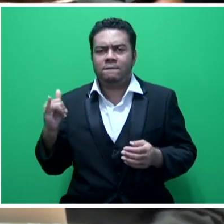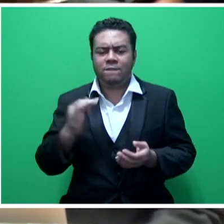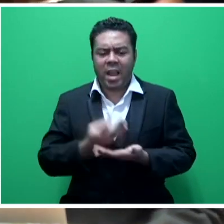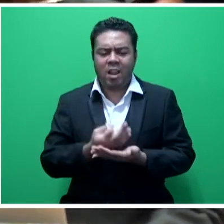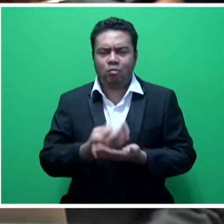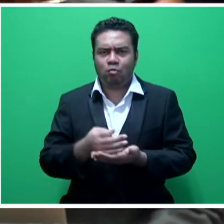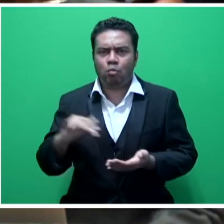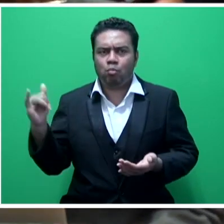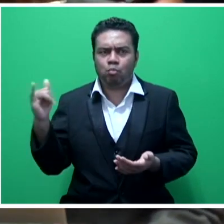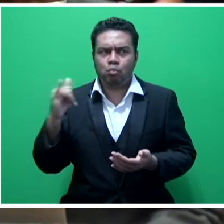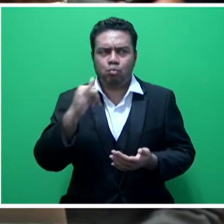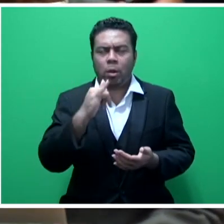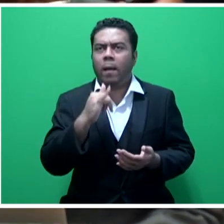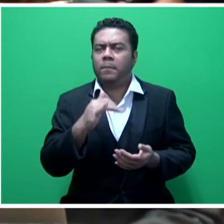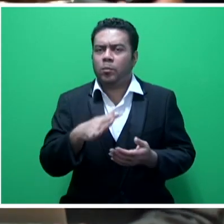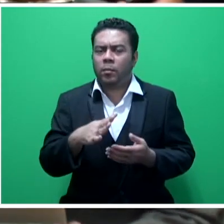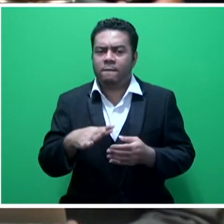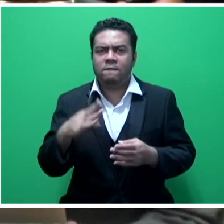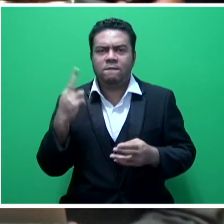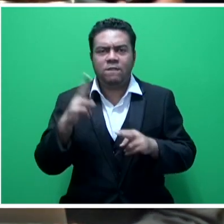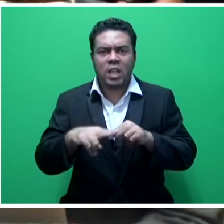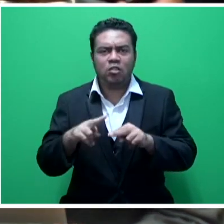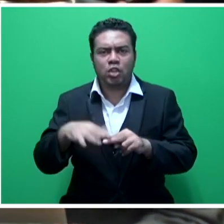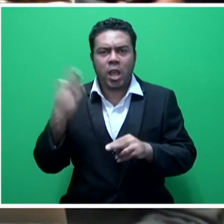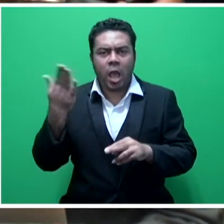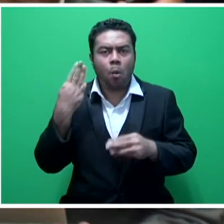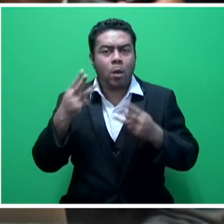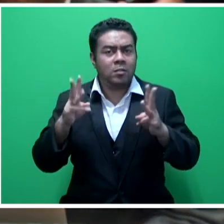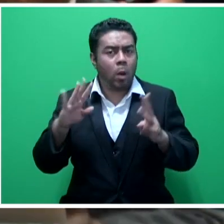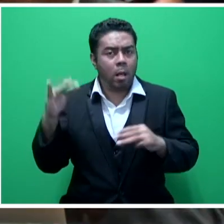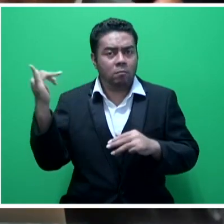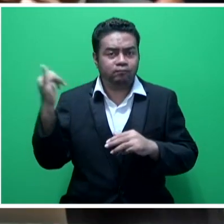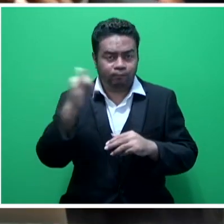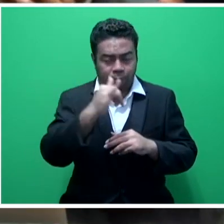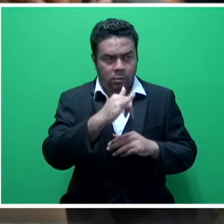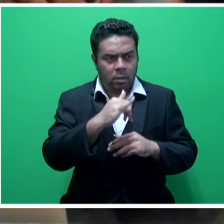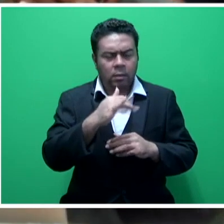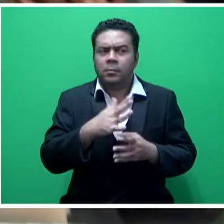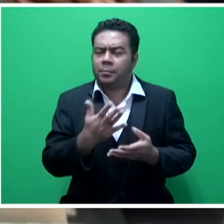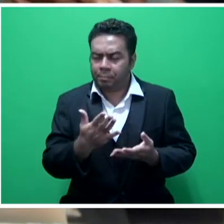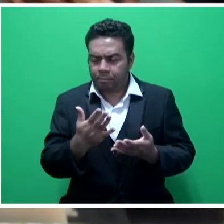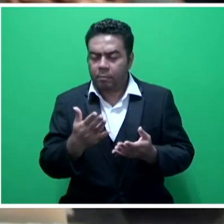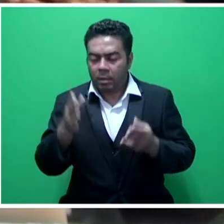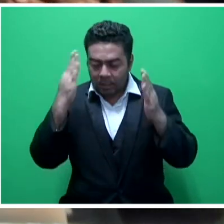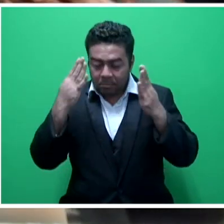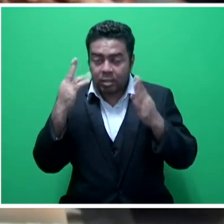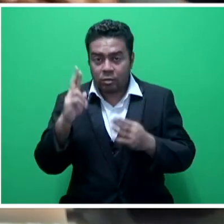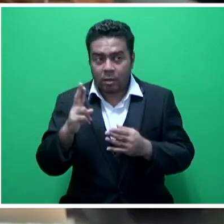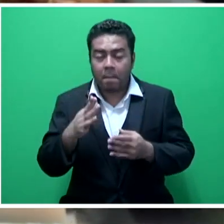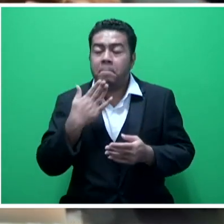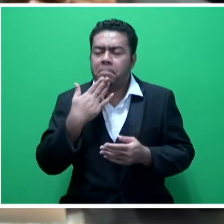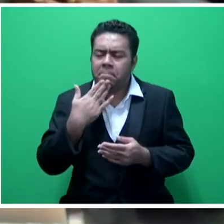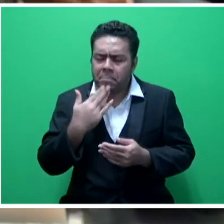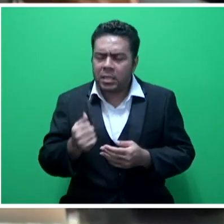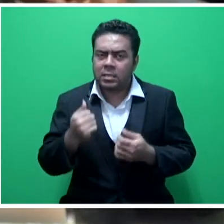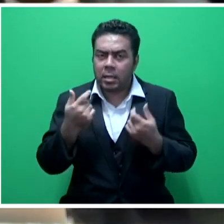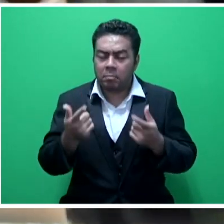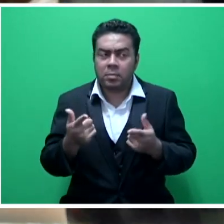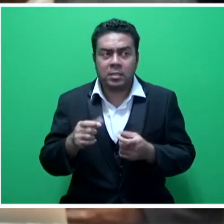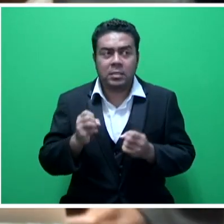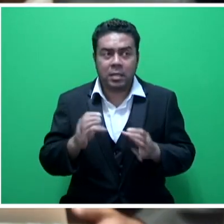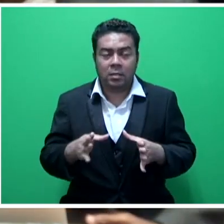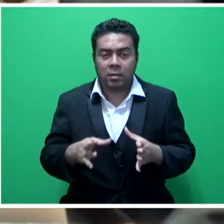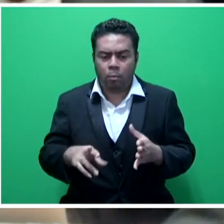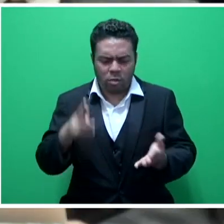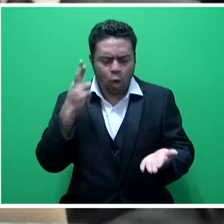Airways, given the devastating impact of the global COVID-19 pandemic. Mr. Speaker, sir, please let me begin with a badly needed